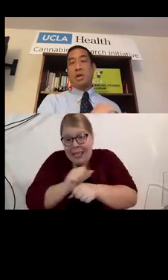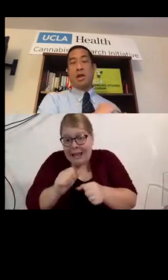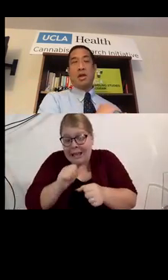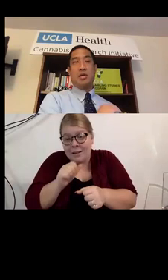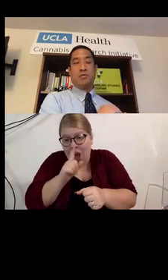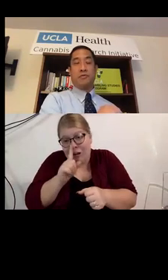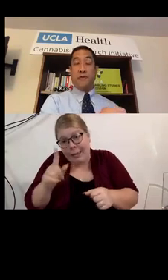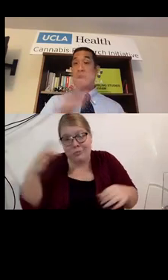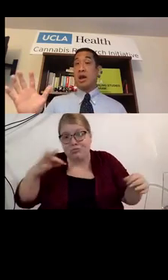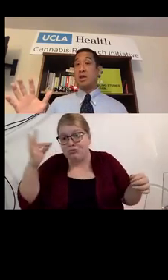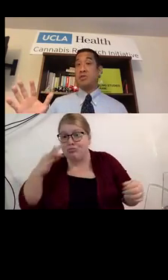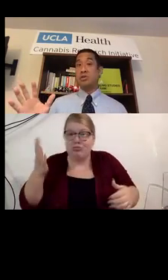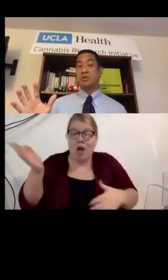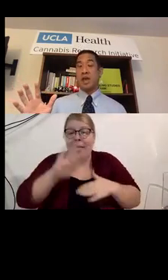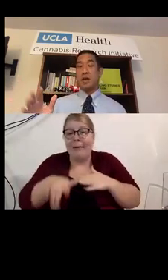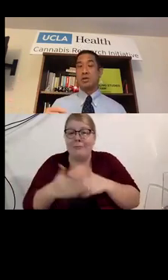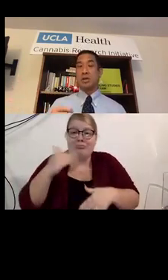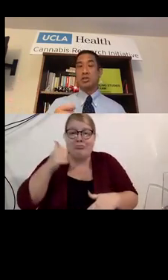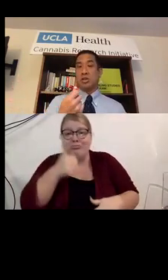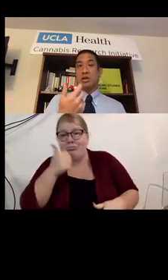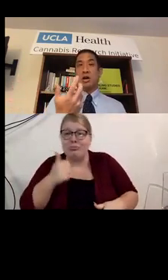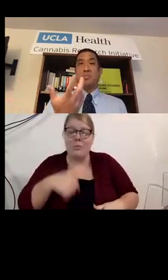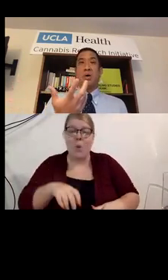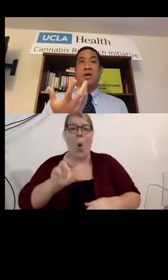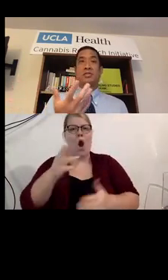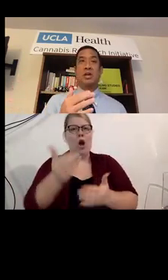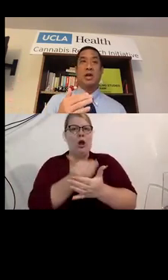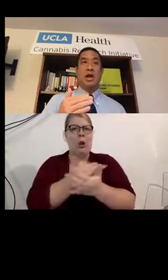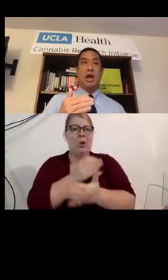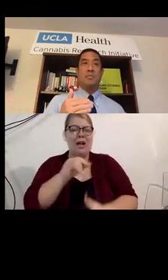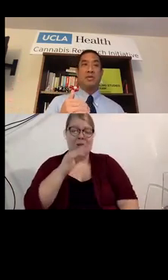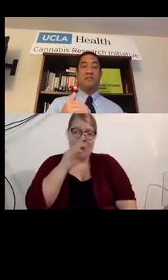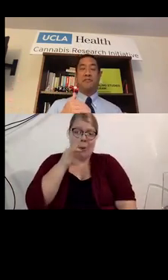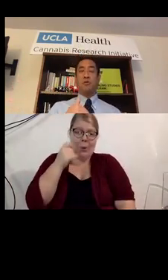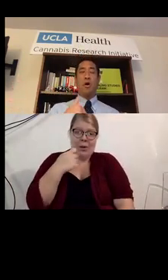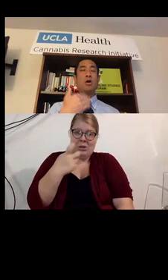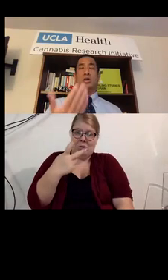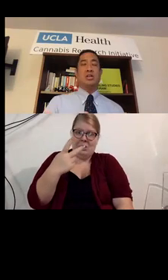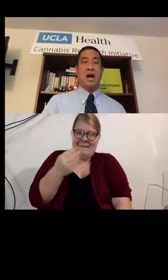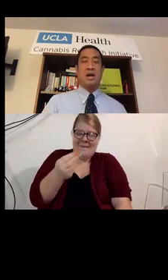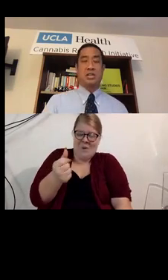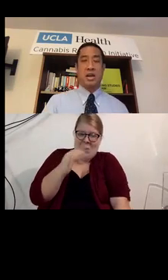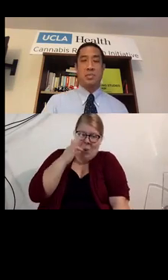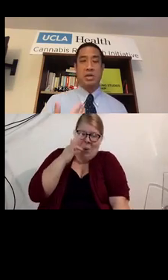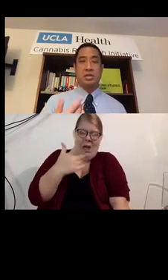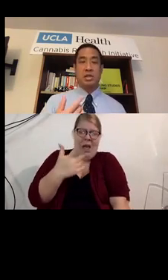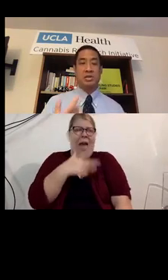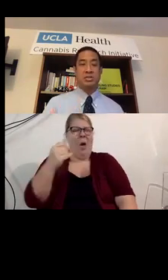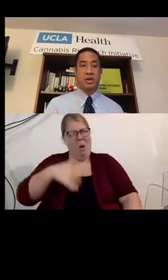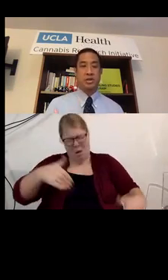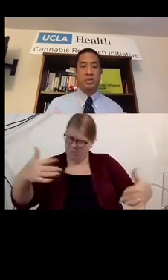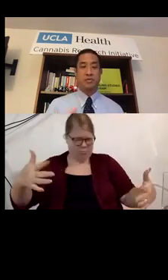could be a very naive user for cannabis and just take a couple puffs and be floridly intoxicated because of